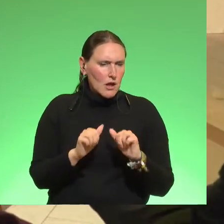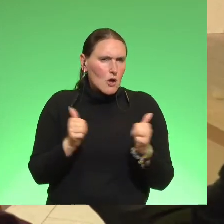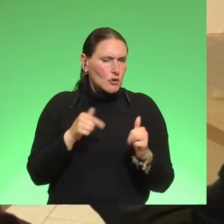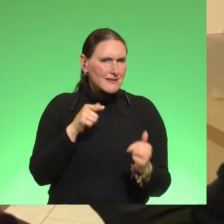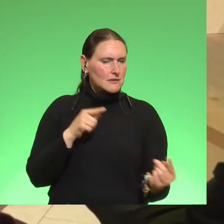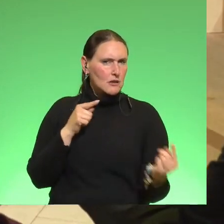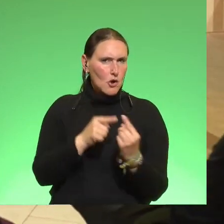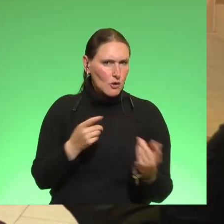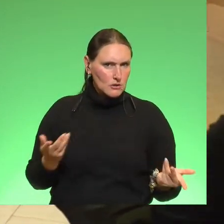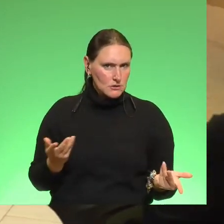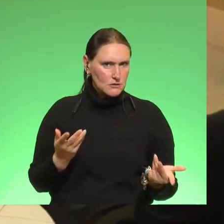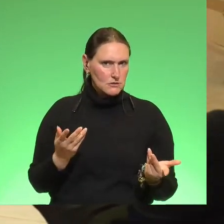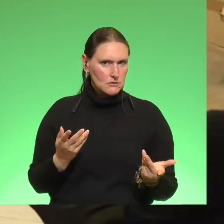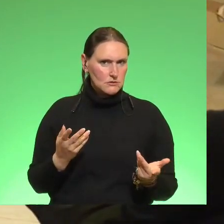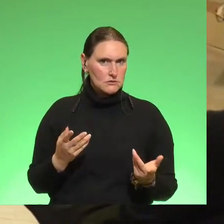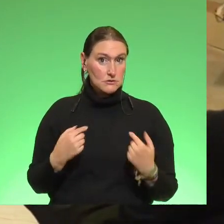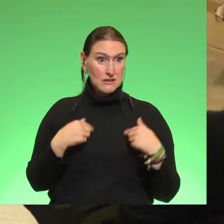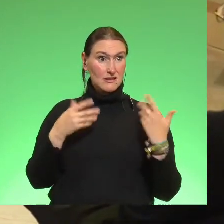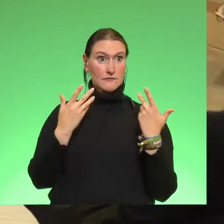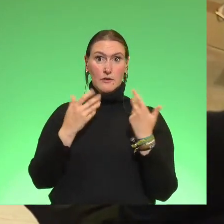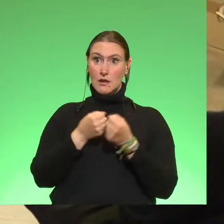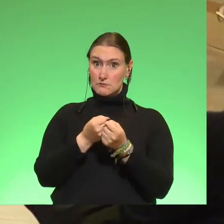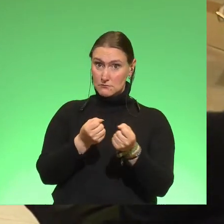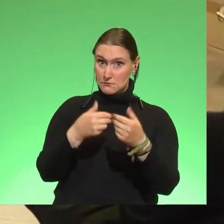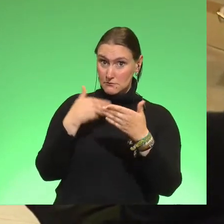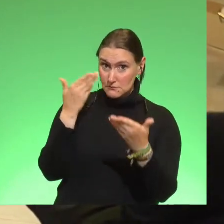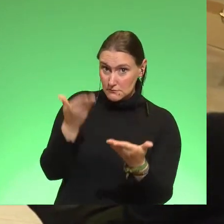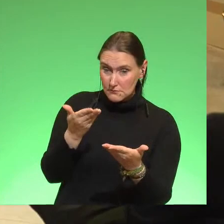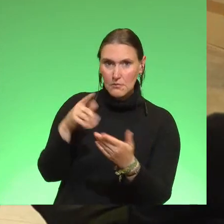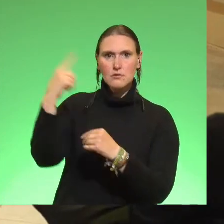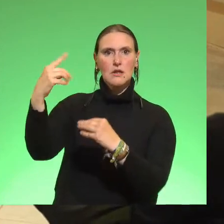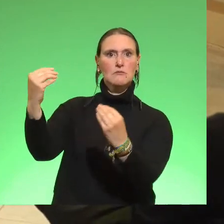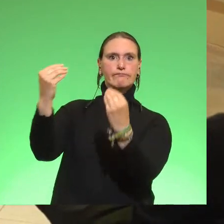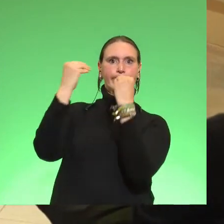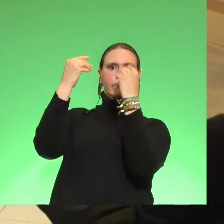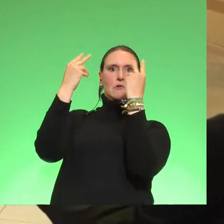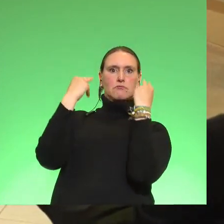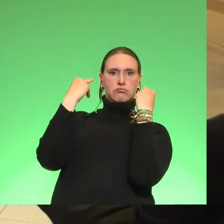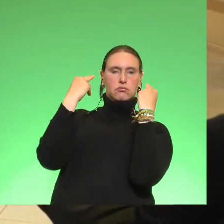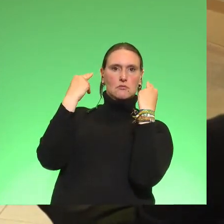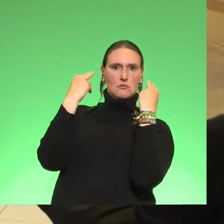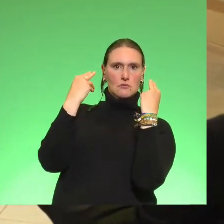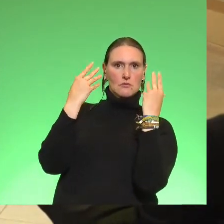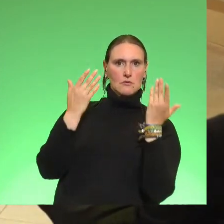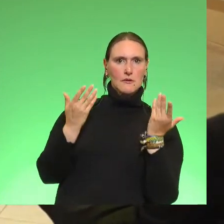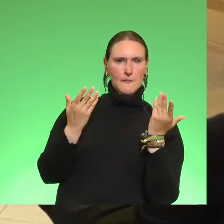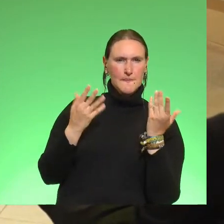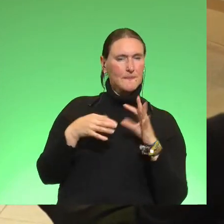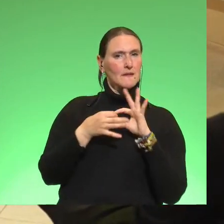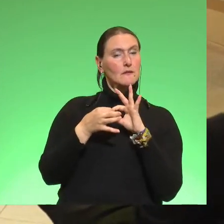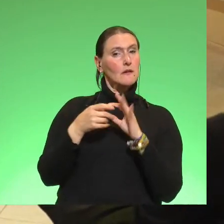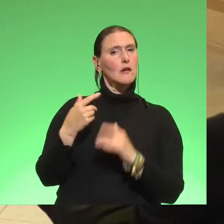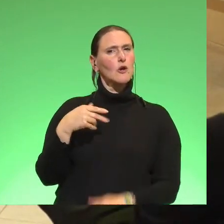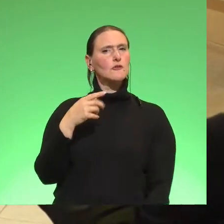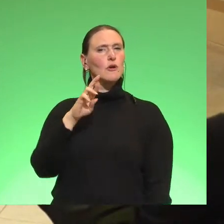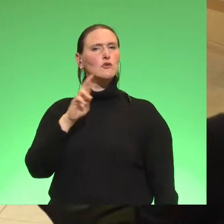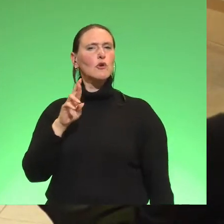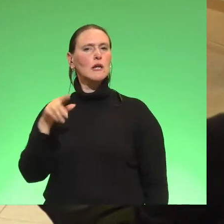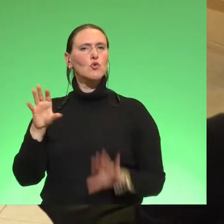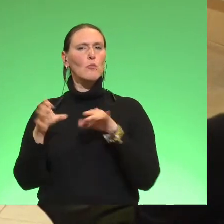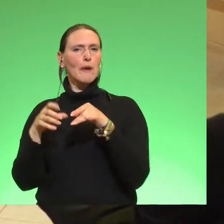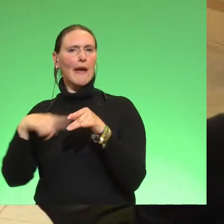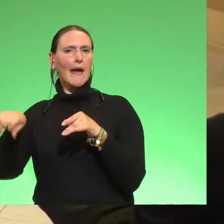A lot of the supposed scandal around Lumbung 1 had to do with Rangrupa and the artistic team's